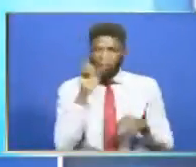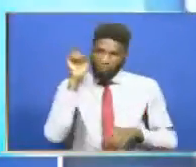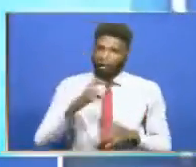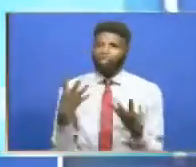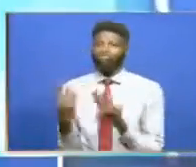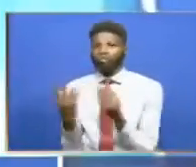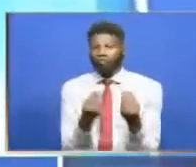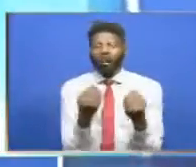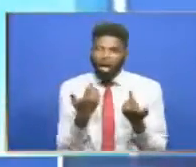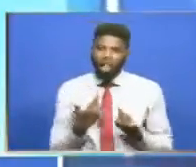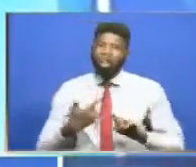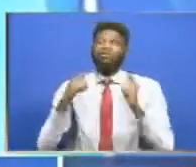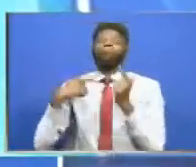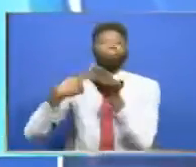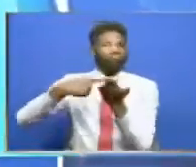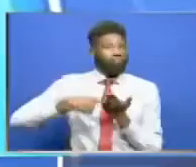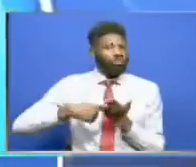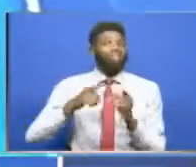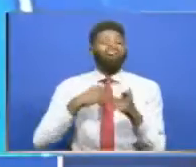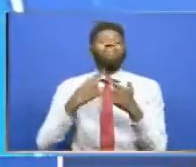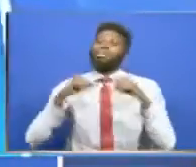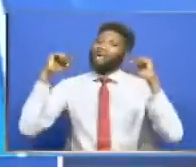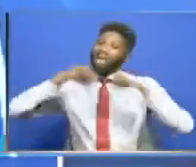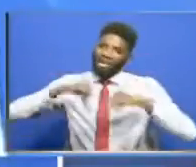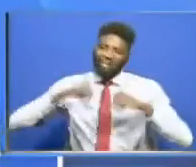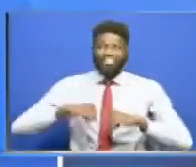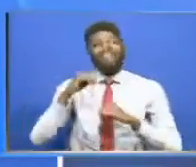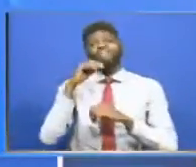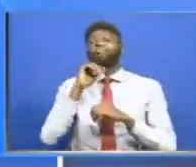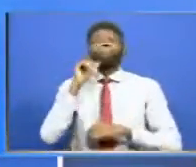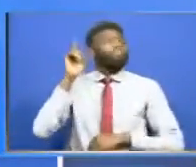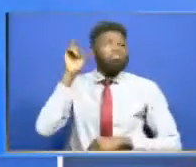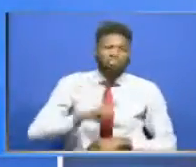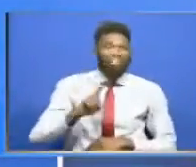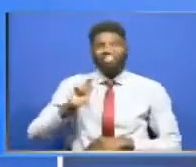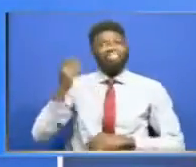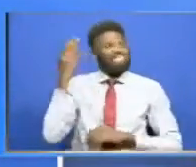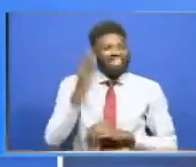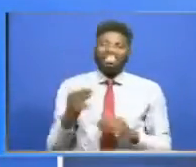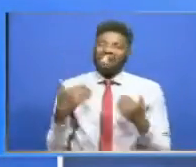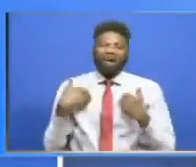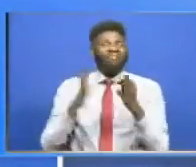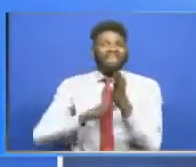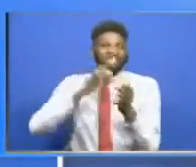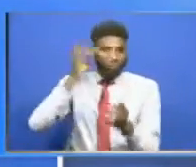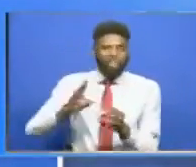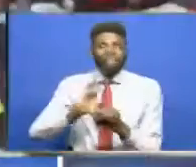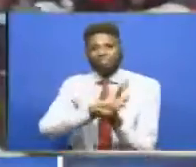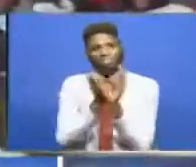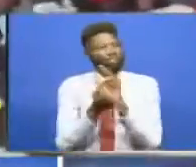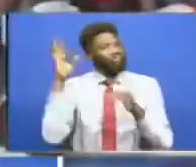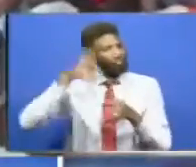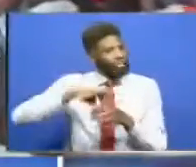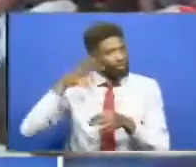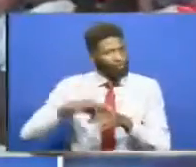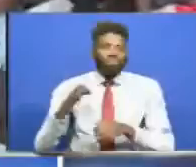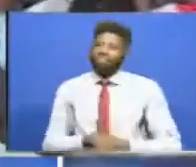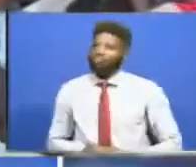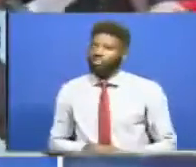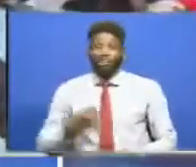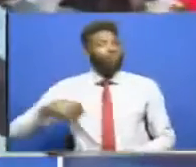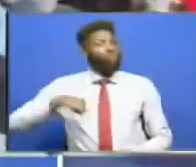for dialogue leading to a consensus instead of subjecting Kenyans to an expensive referendum.